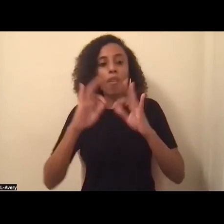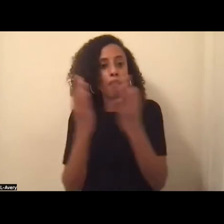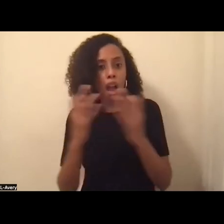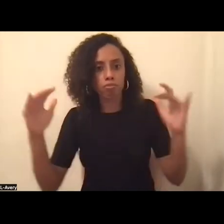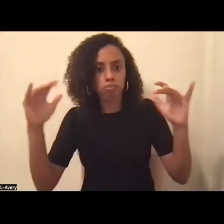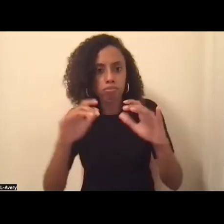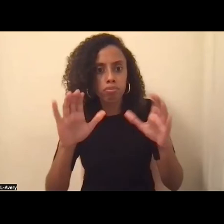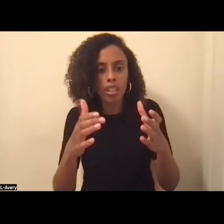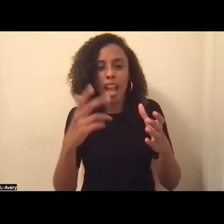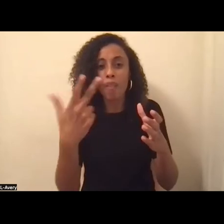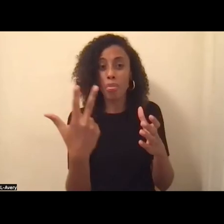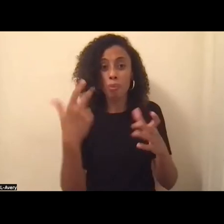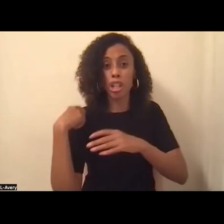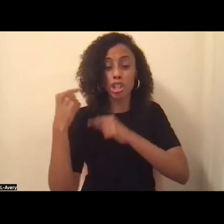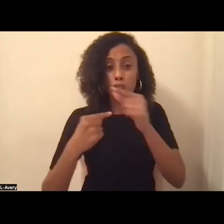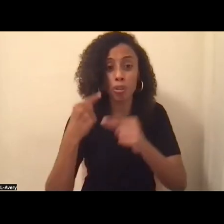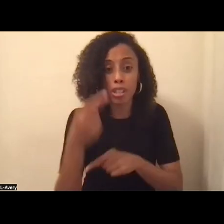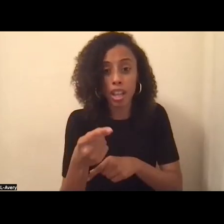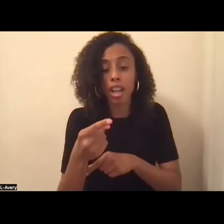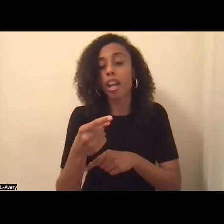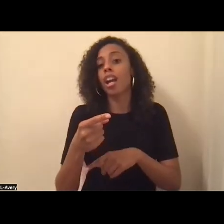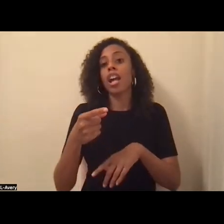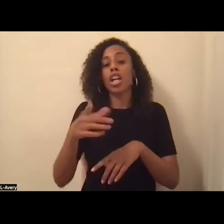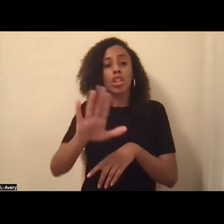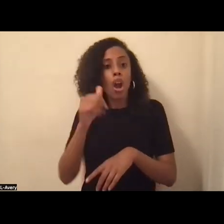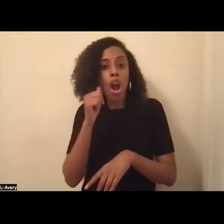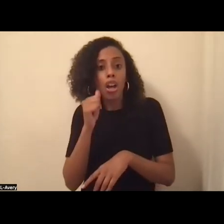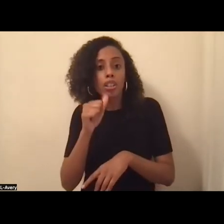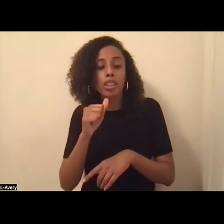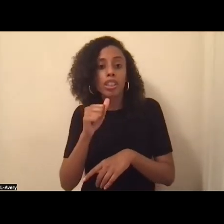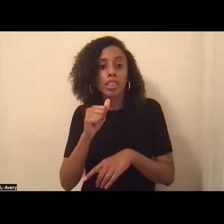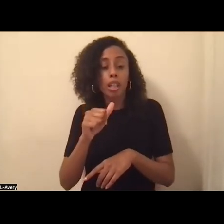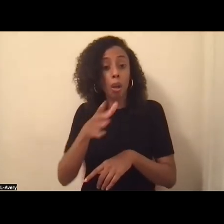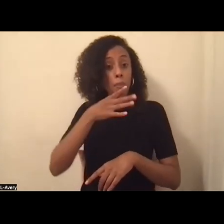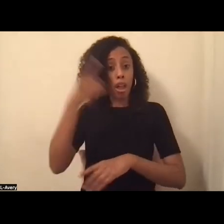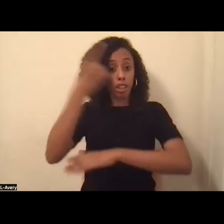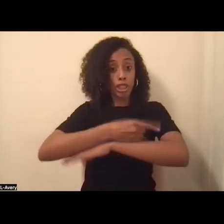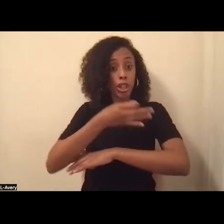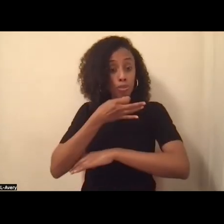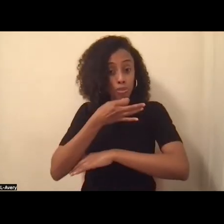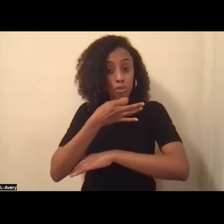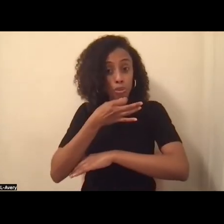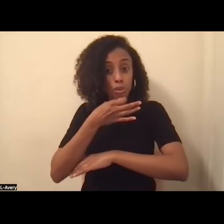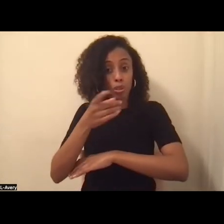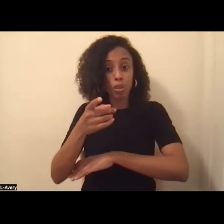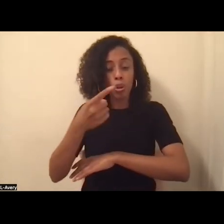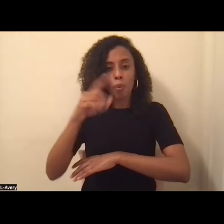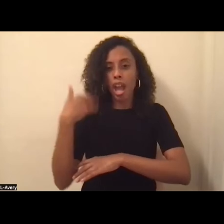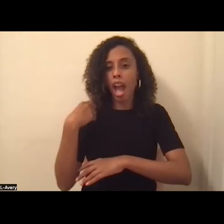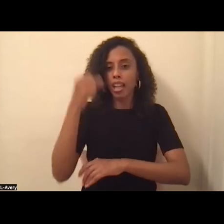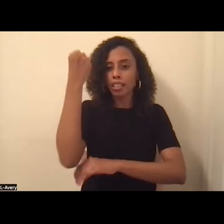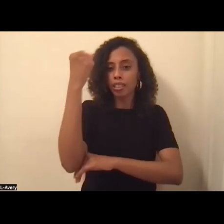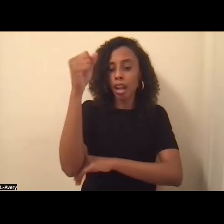your aunties, you know, as we walk into Mother's Day, we just had a demonstration. We have a protest